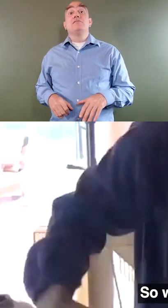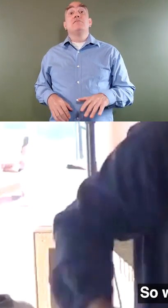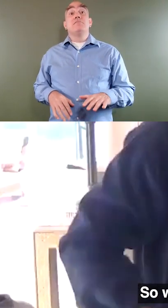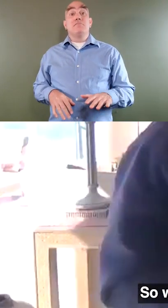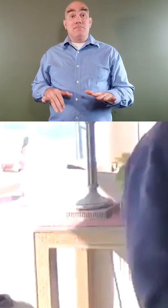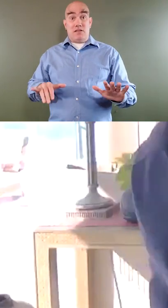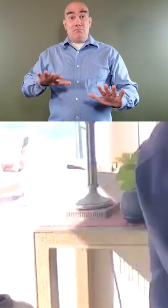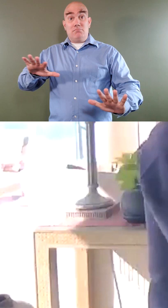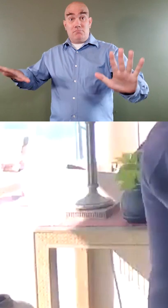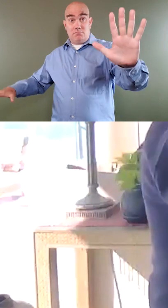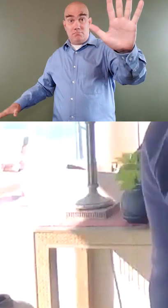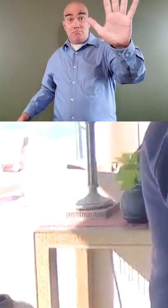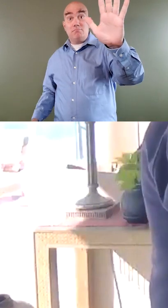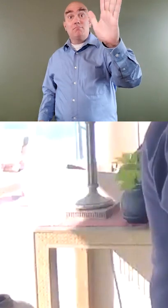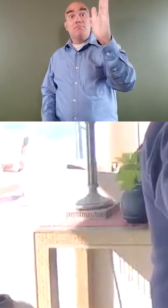like this, see?